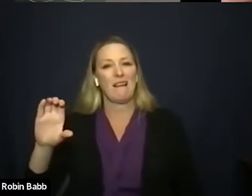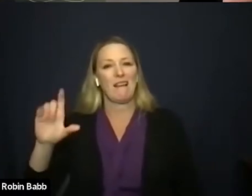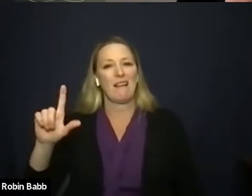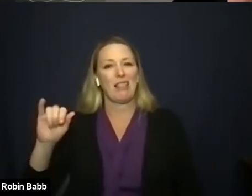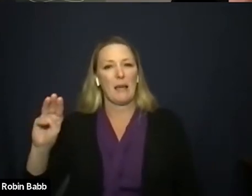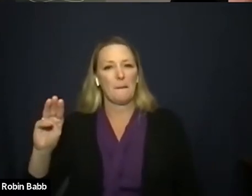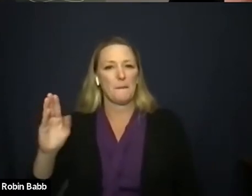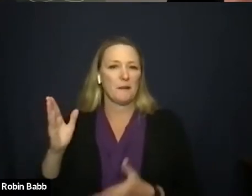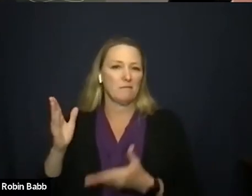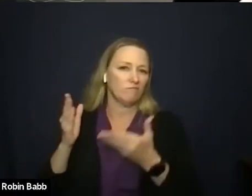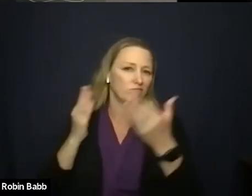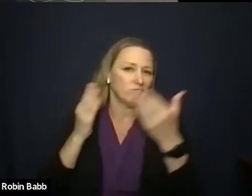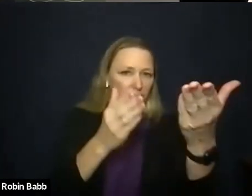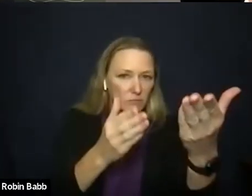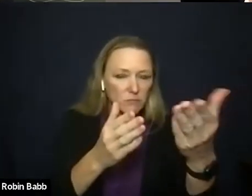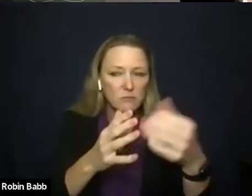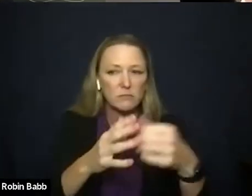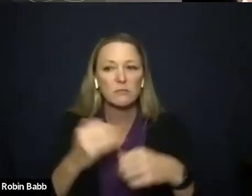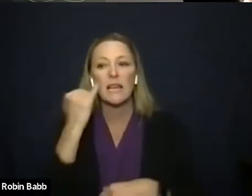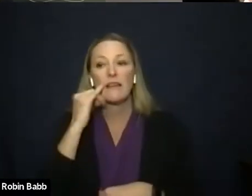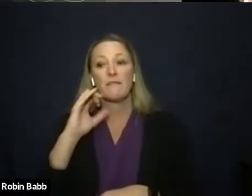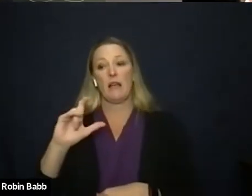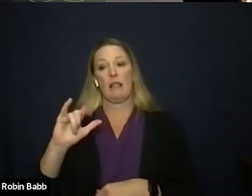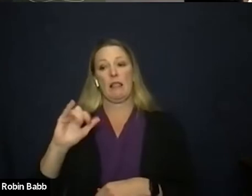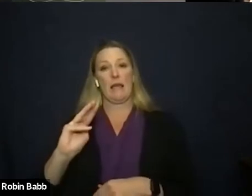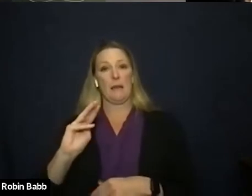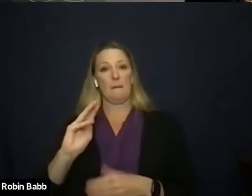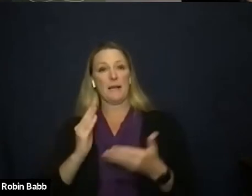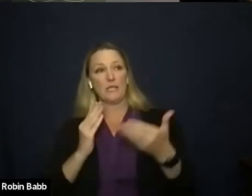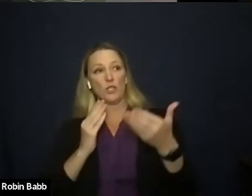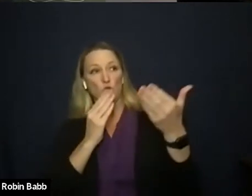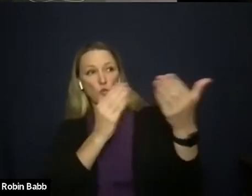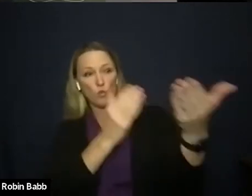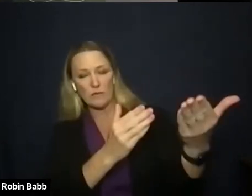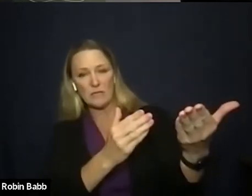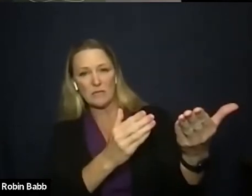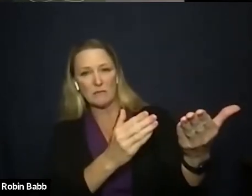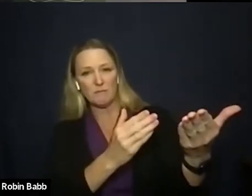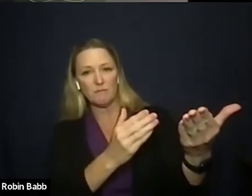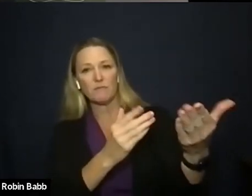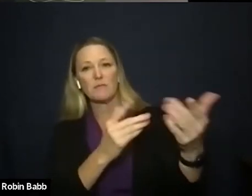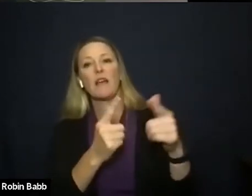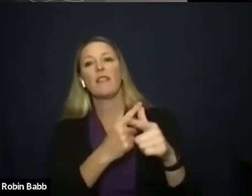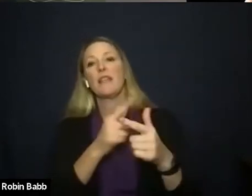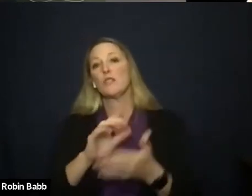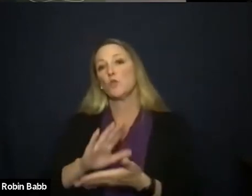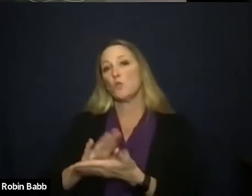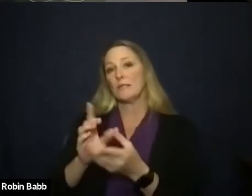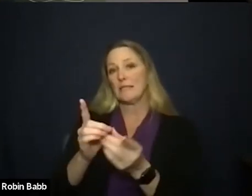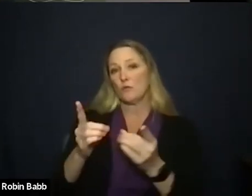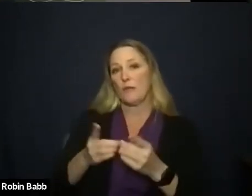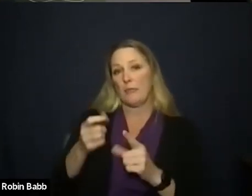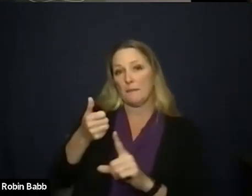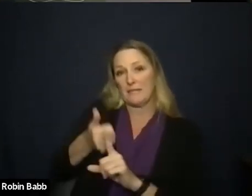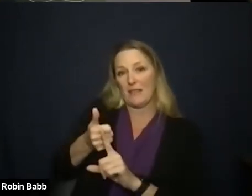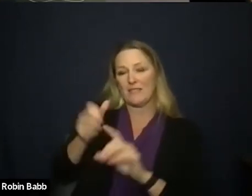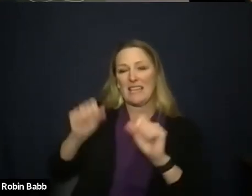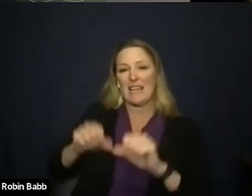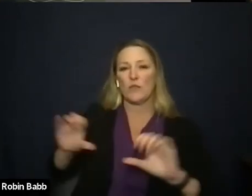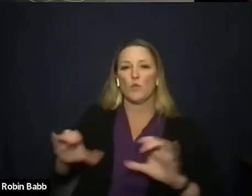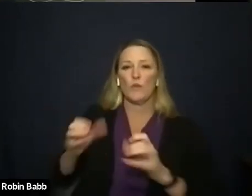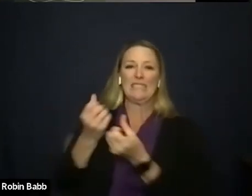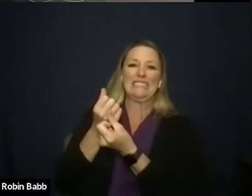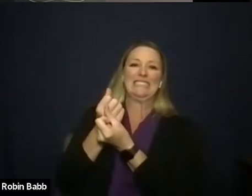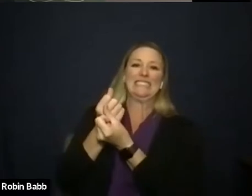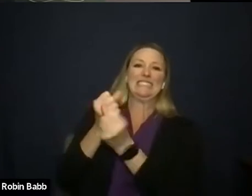asserted then there is what's called a safe harbor provision for a school district which means that